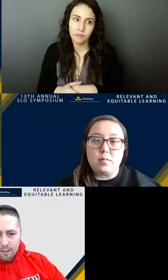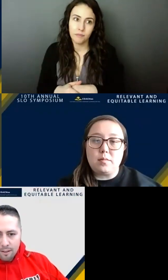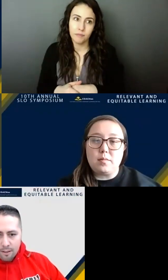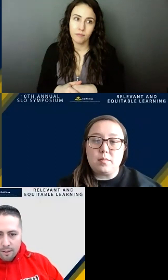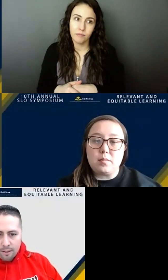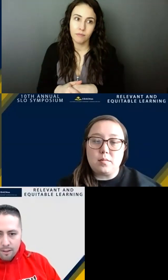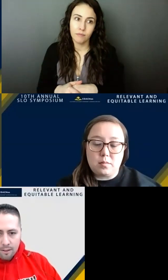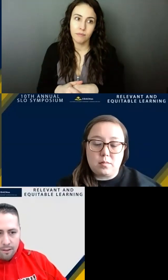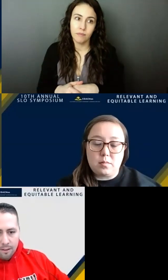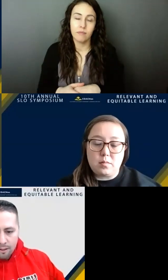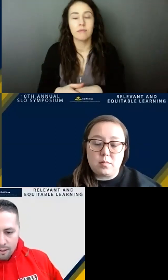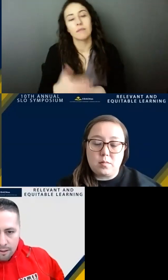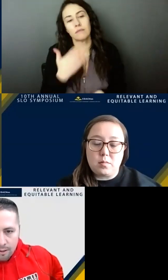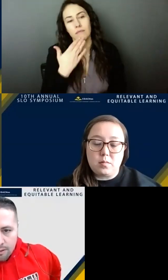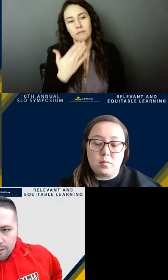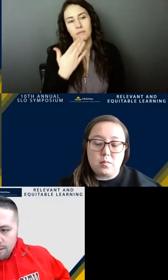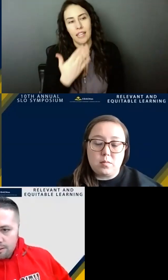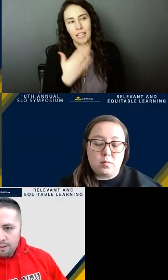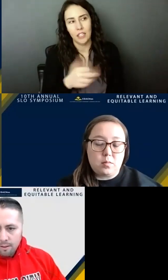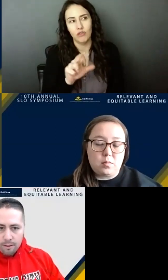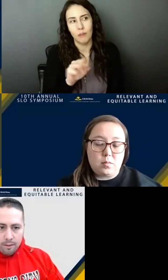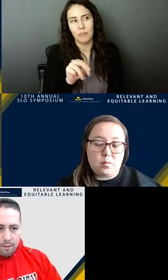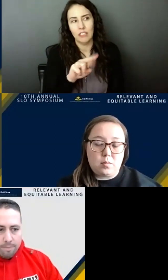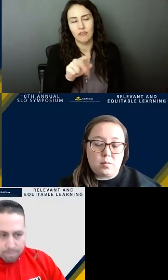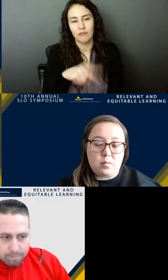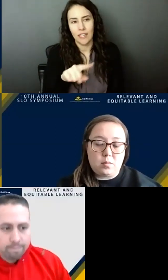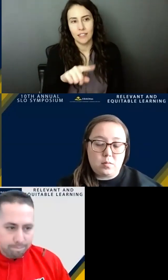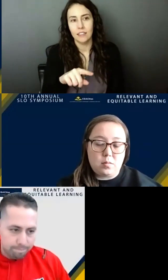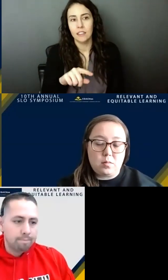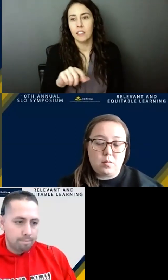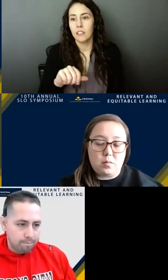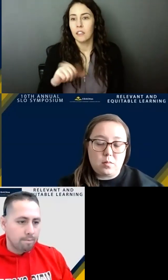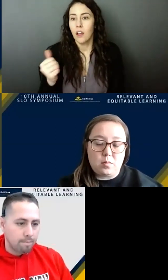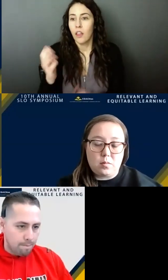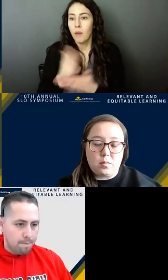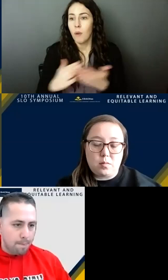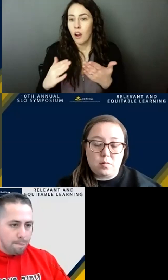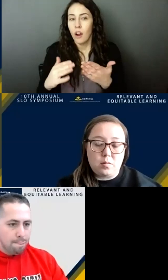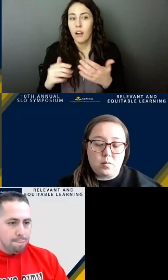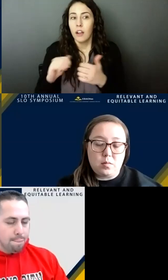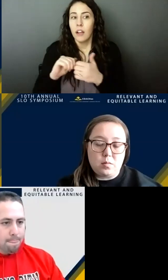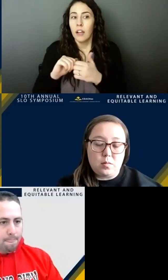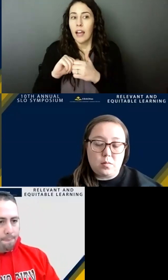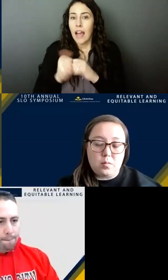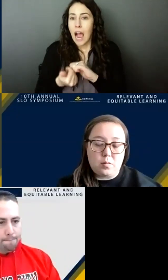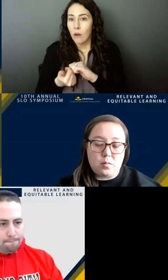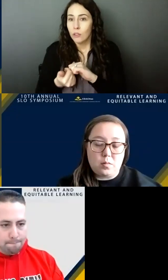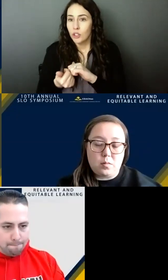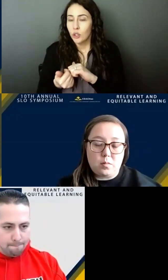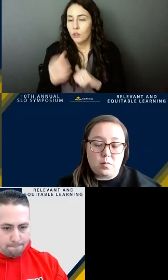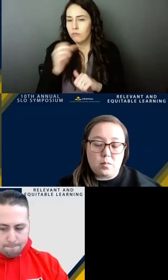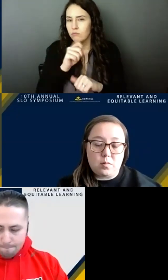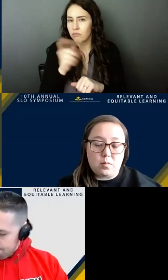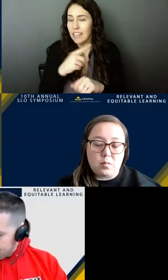The other question was, how can we disaggregate data meaningfully and still protect students? So yeah, I'll take